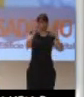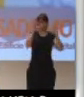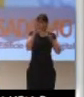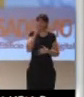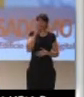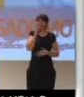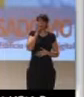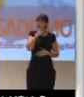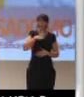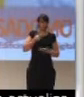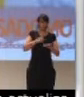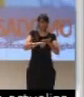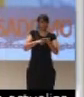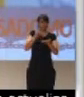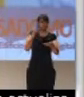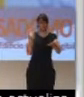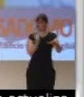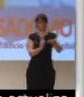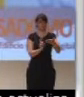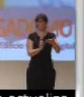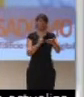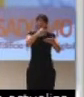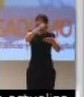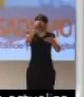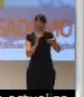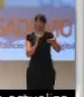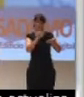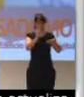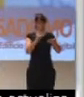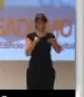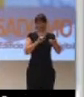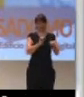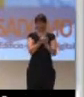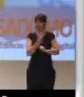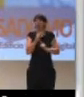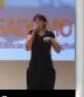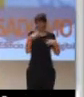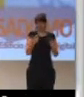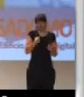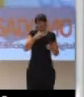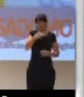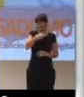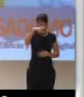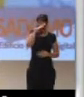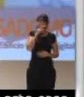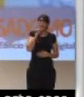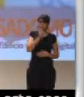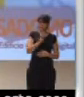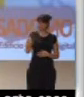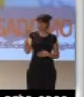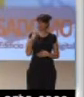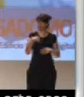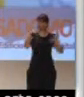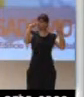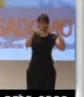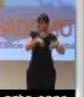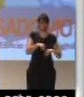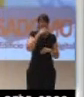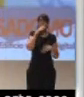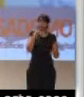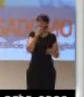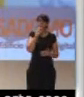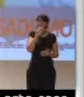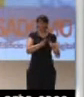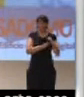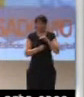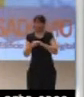the icon changes to say that the state has changed, that the light has been switched on, and now I've switched off the